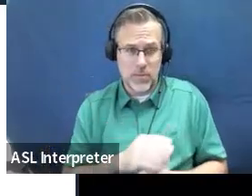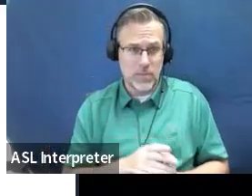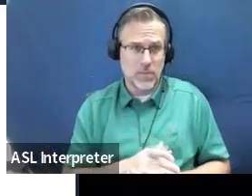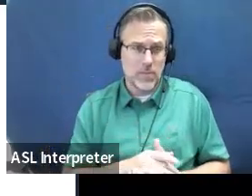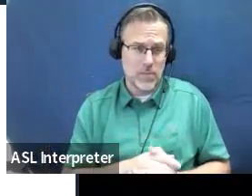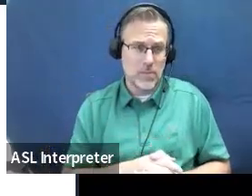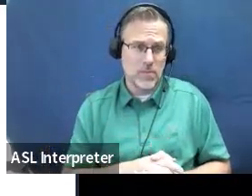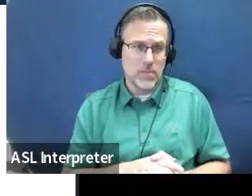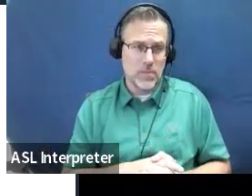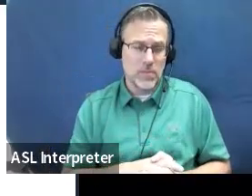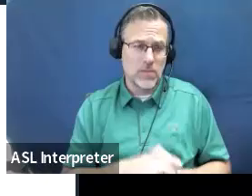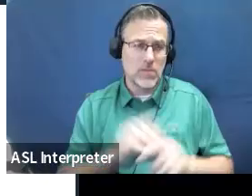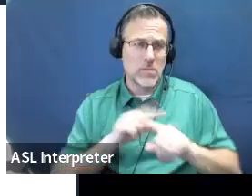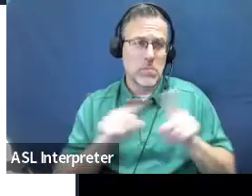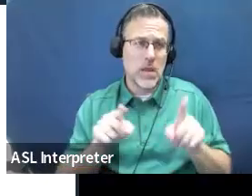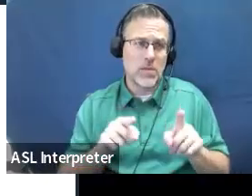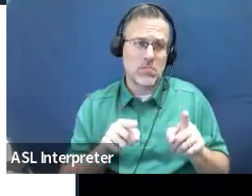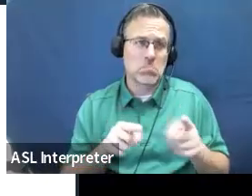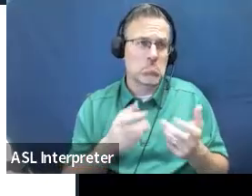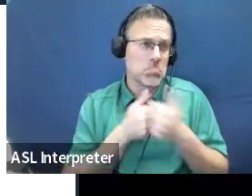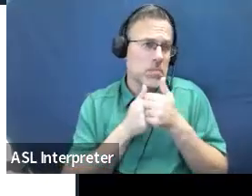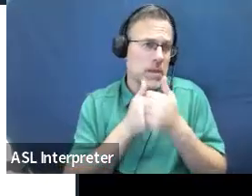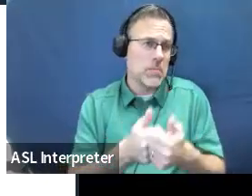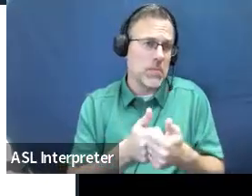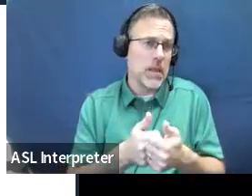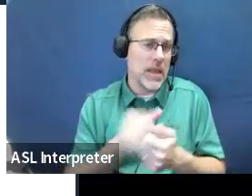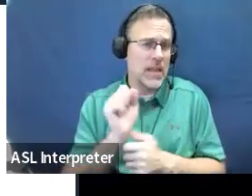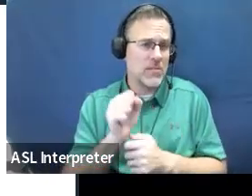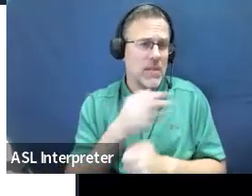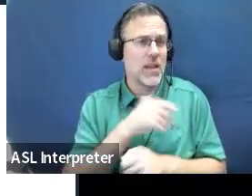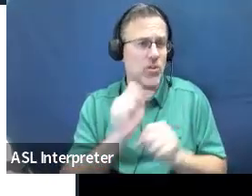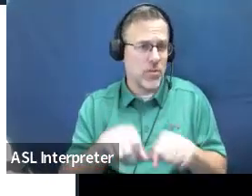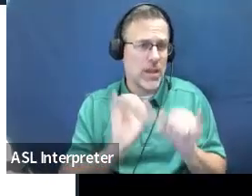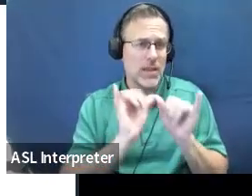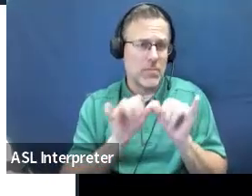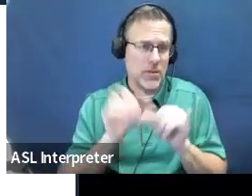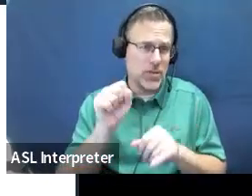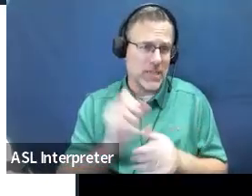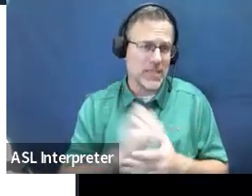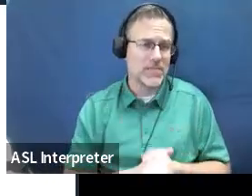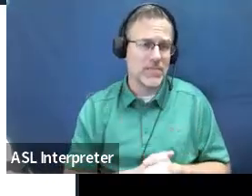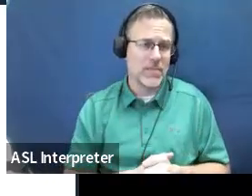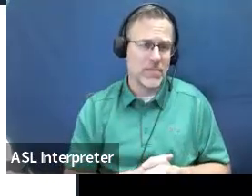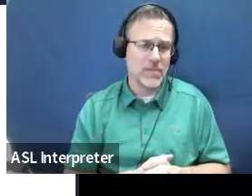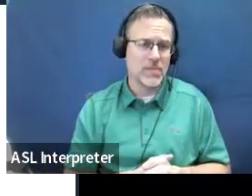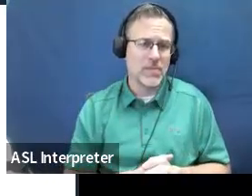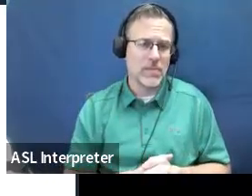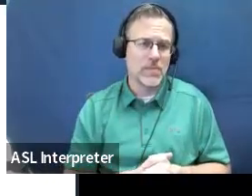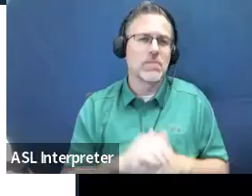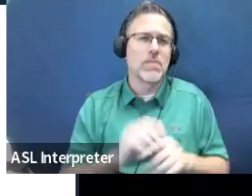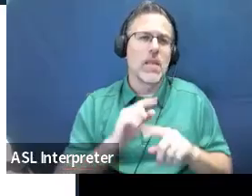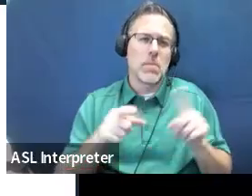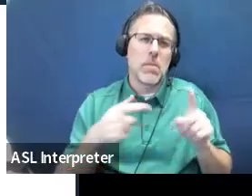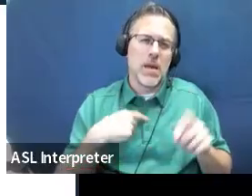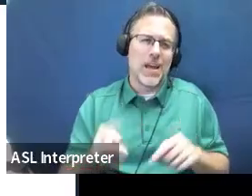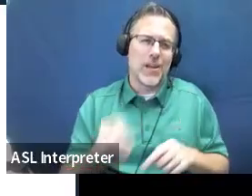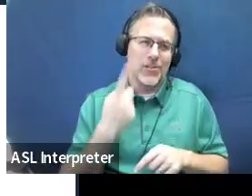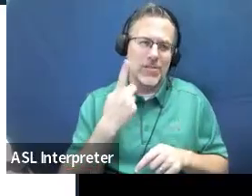But it is compliant and it is measurable. But I totally understand